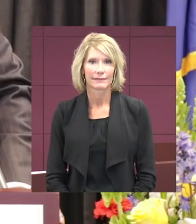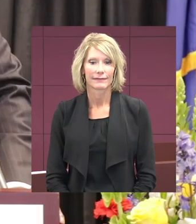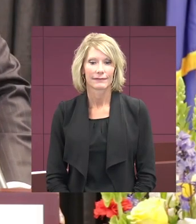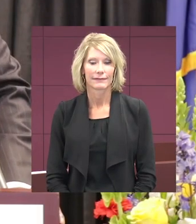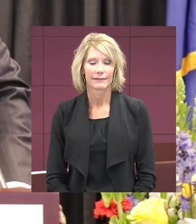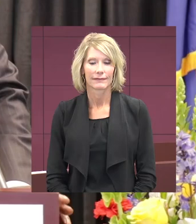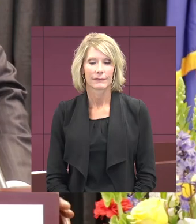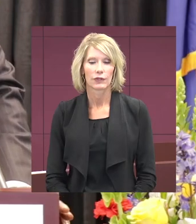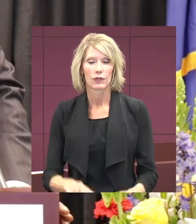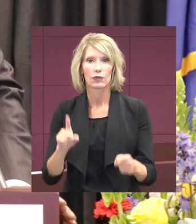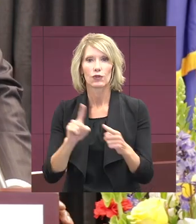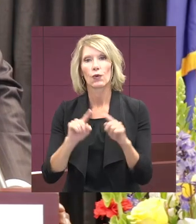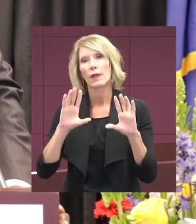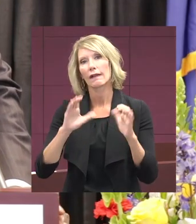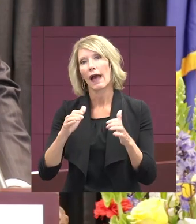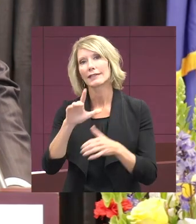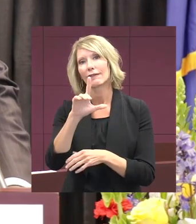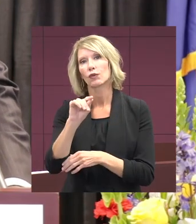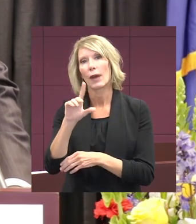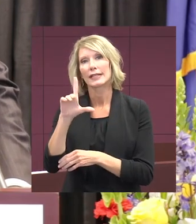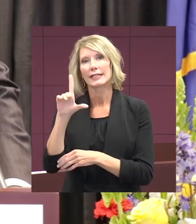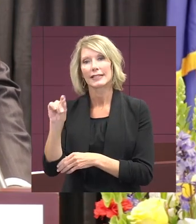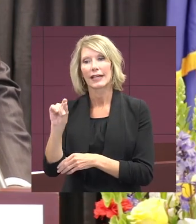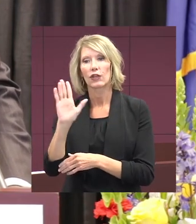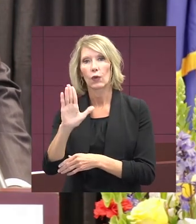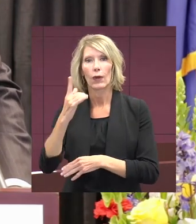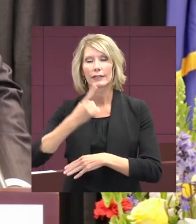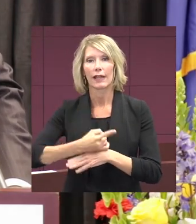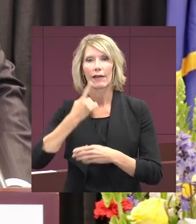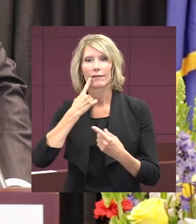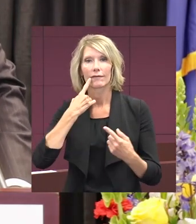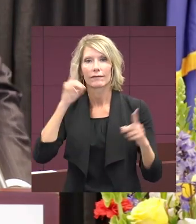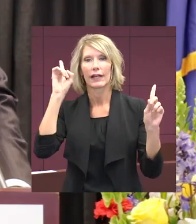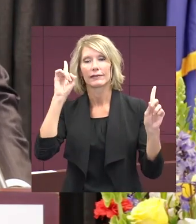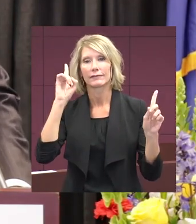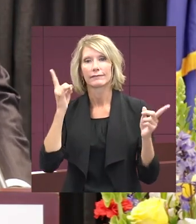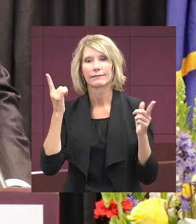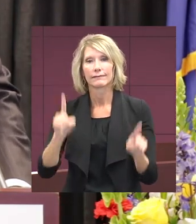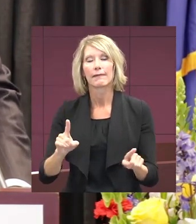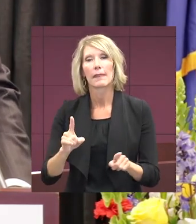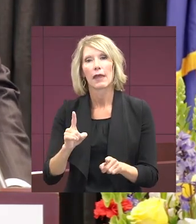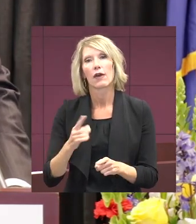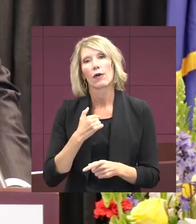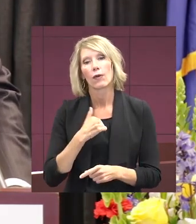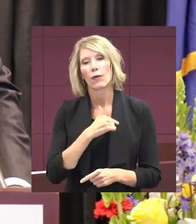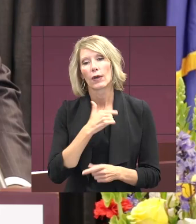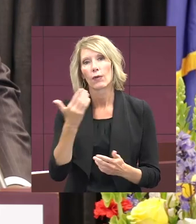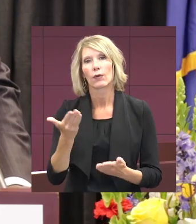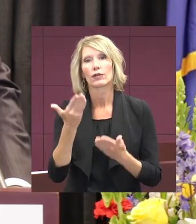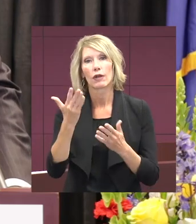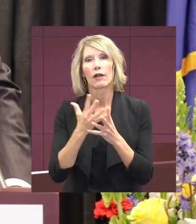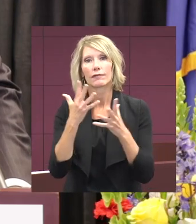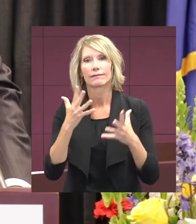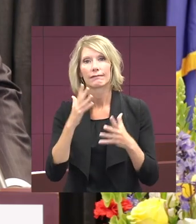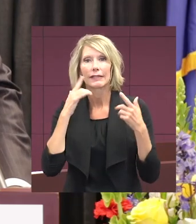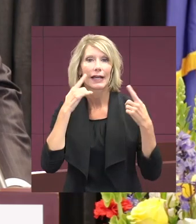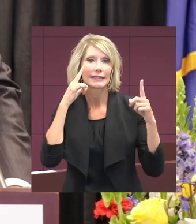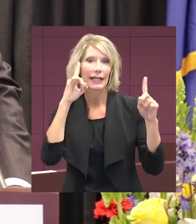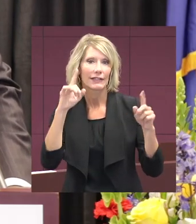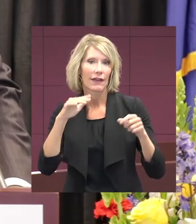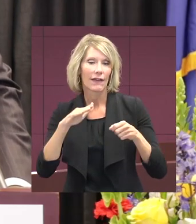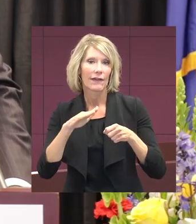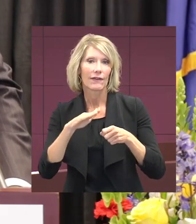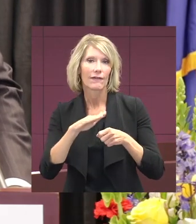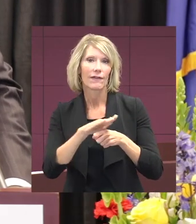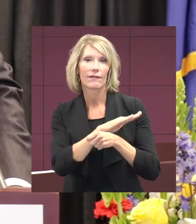To the class of 2020, your day has finally arrived. I wish you much success. You have